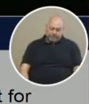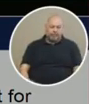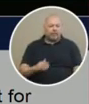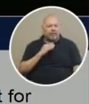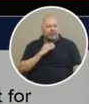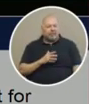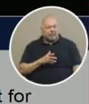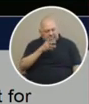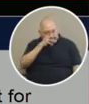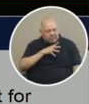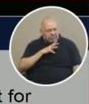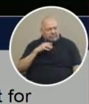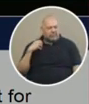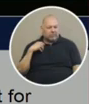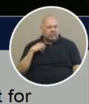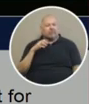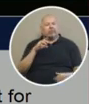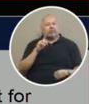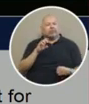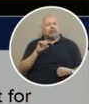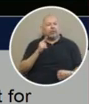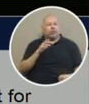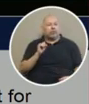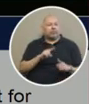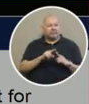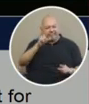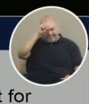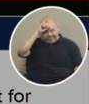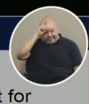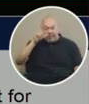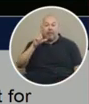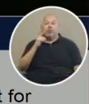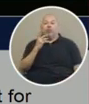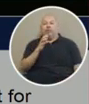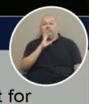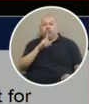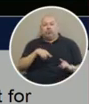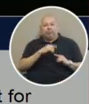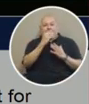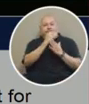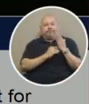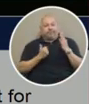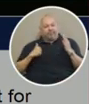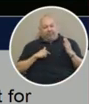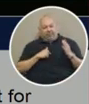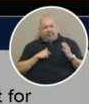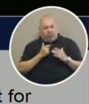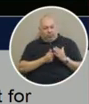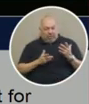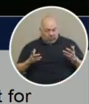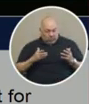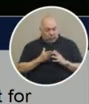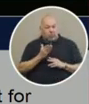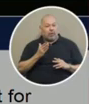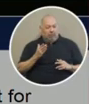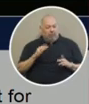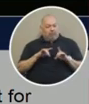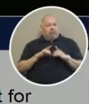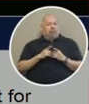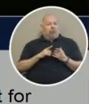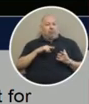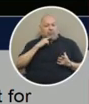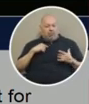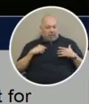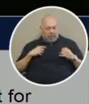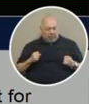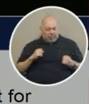Thank you, Robert. This is Chief D'Agostino, the El Paso Fire Department. I wanted to go over a list of everything that we've been doing throughout the Department of Public